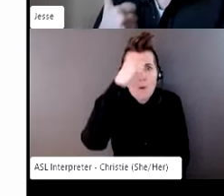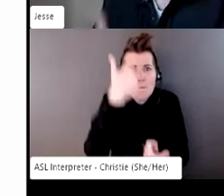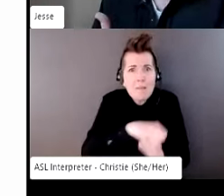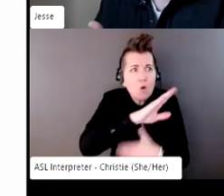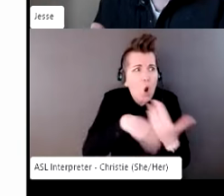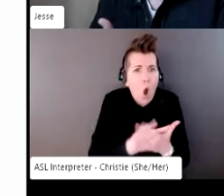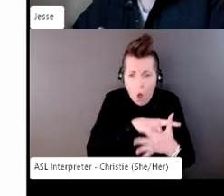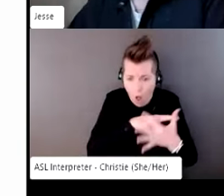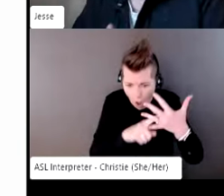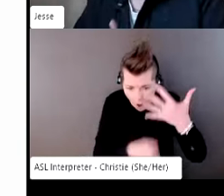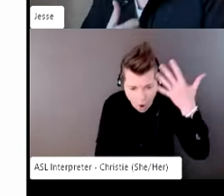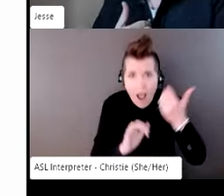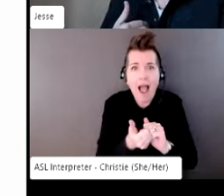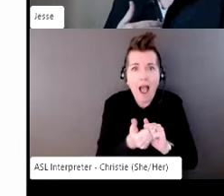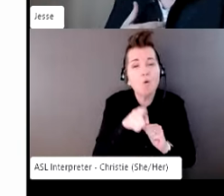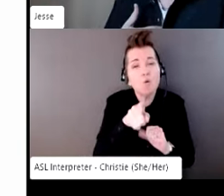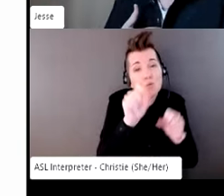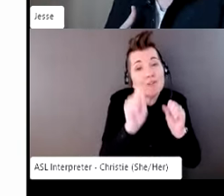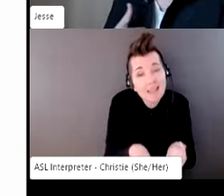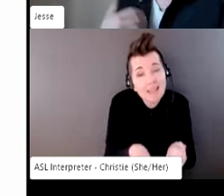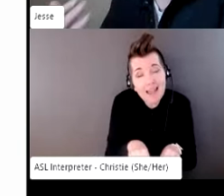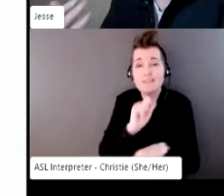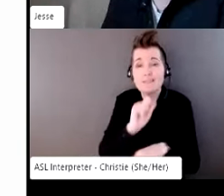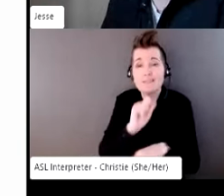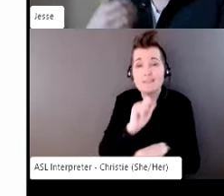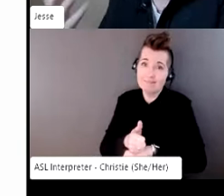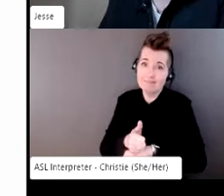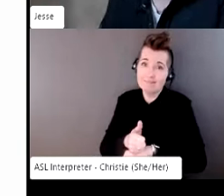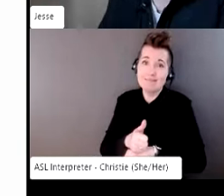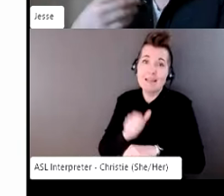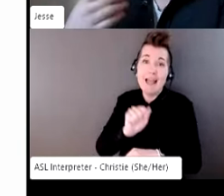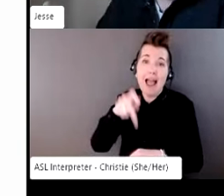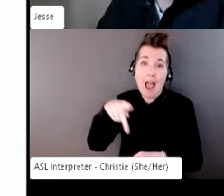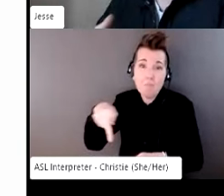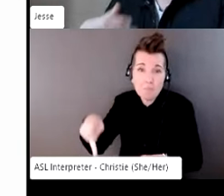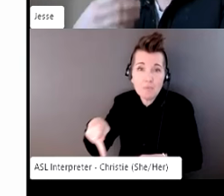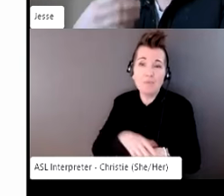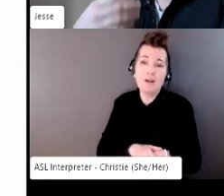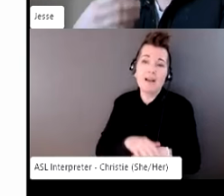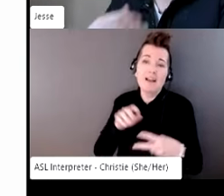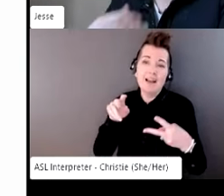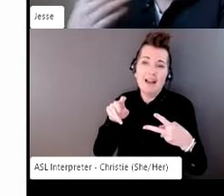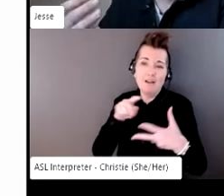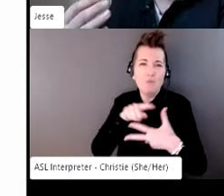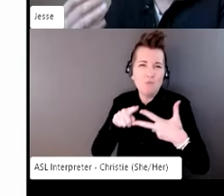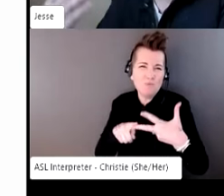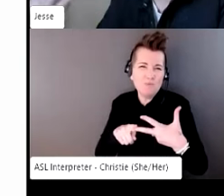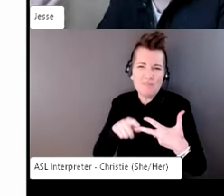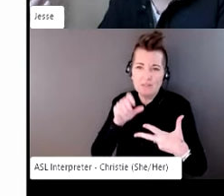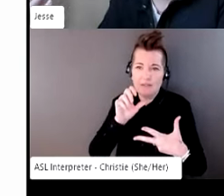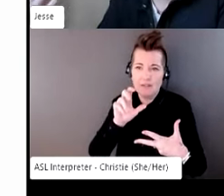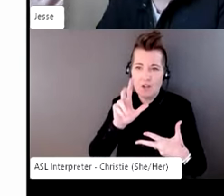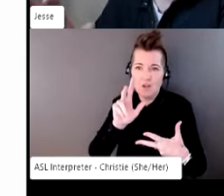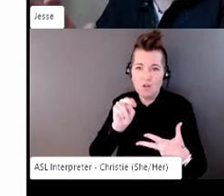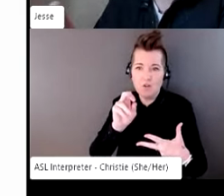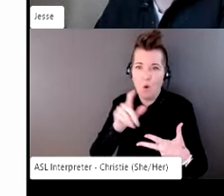a digital one. So that could be something like Trend Micro, Norton McAfee, NordPass, 1Password,